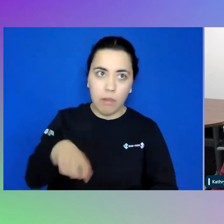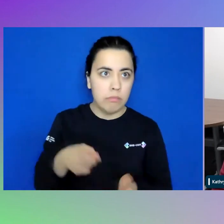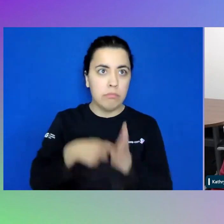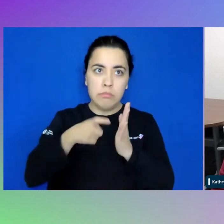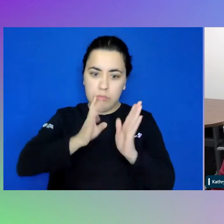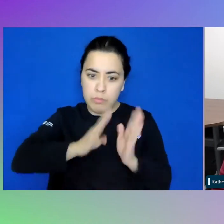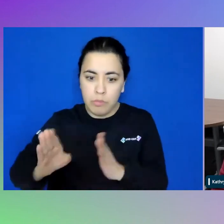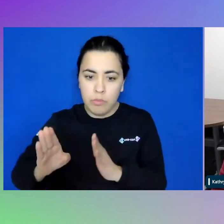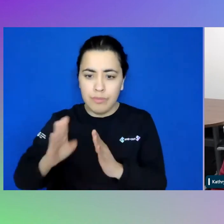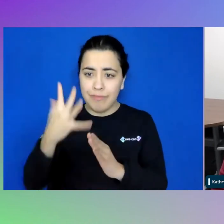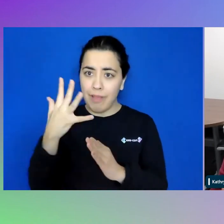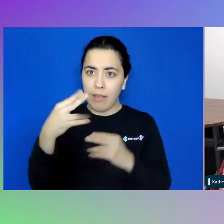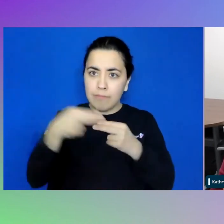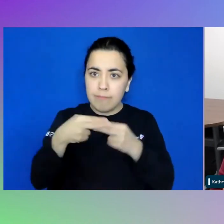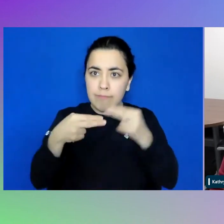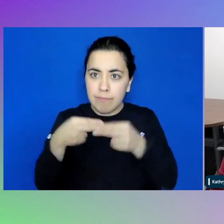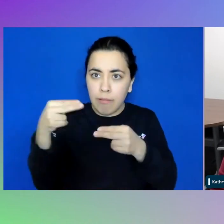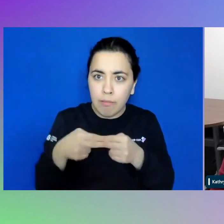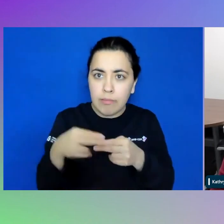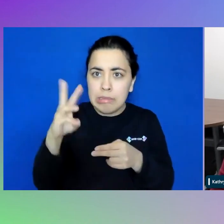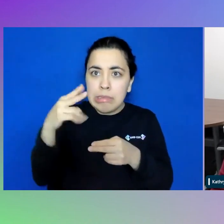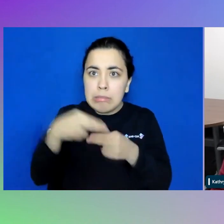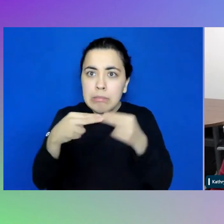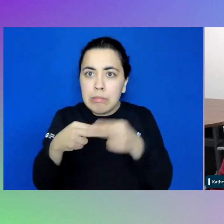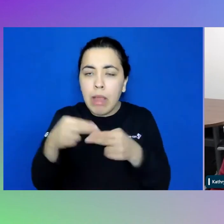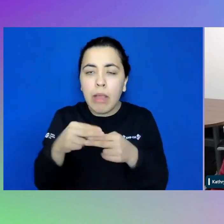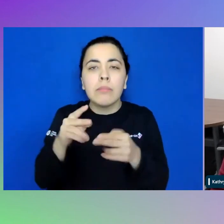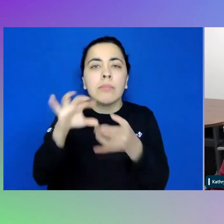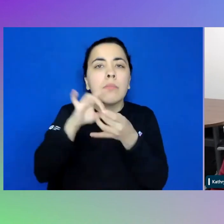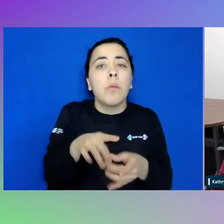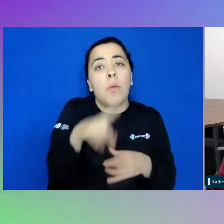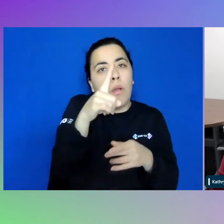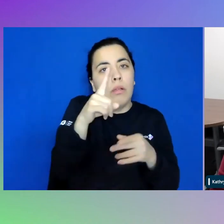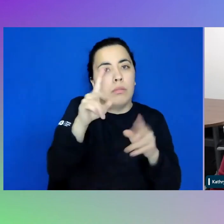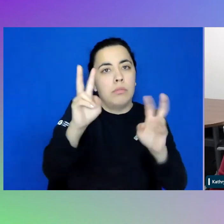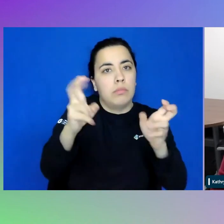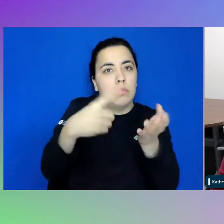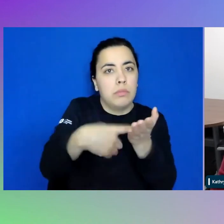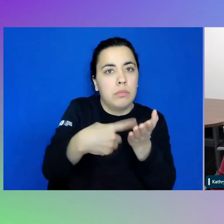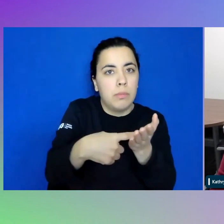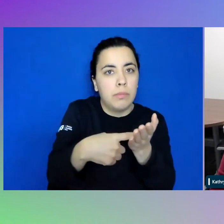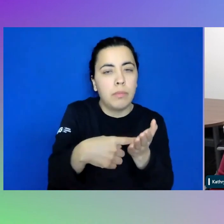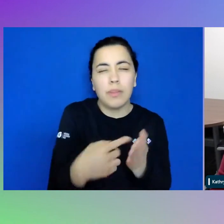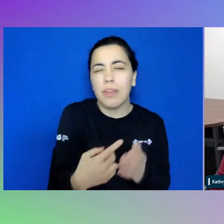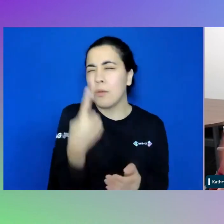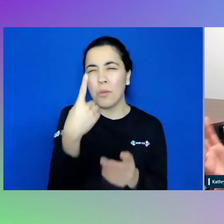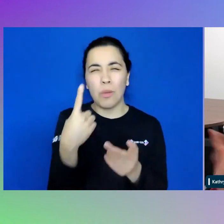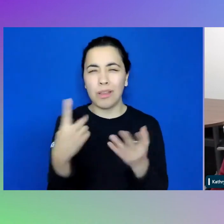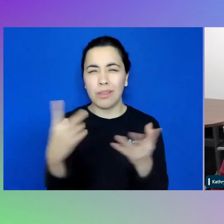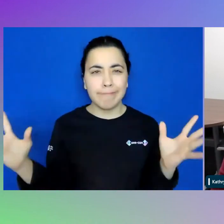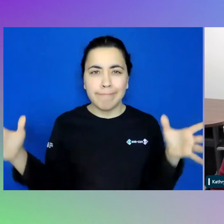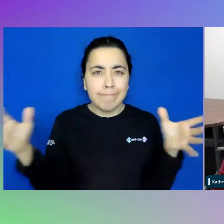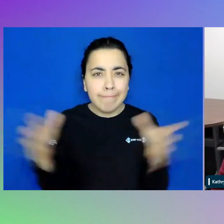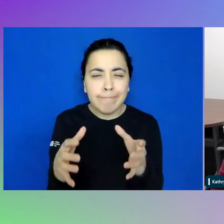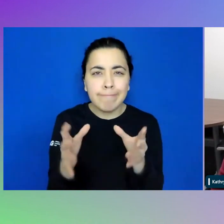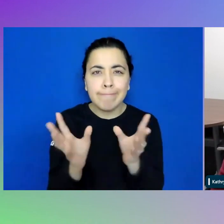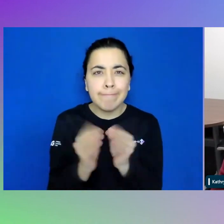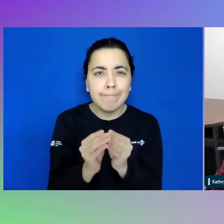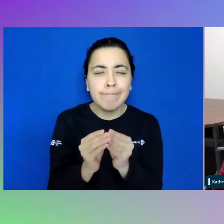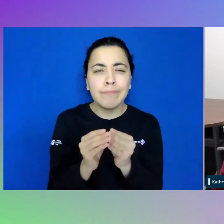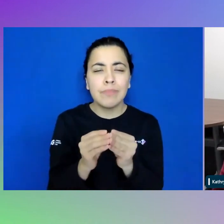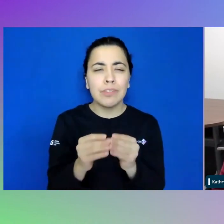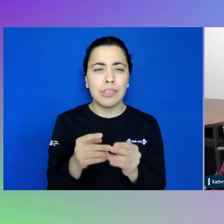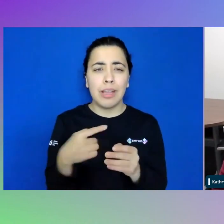5 or 6 slides, and I would cover one topic. So like one session, I think all I talked about was like semantics, so headings